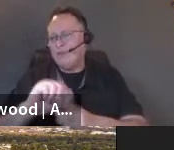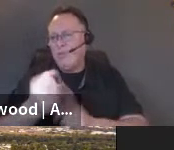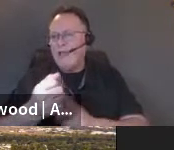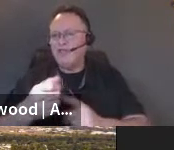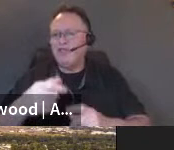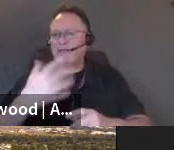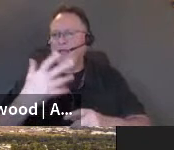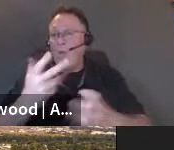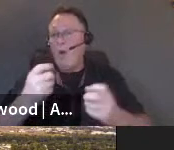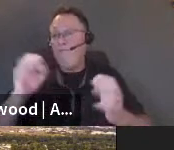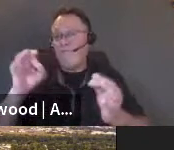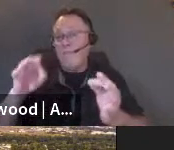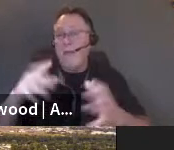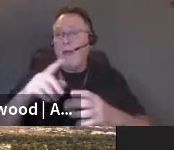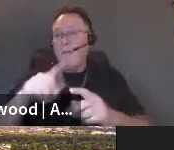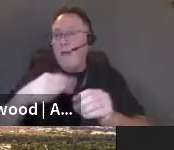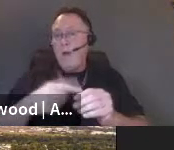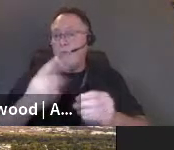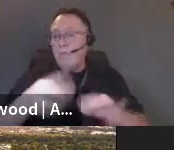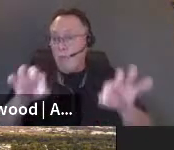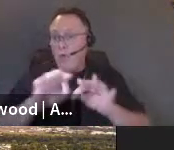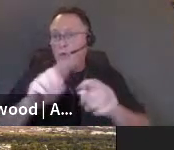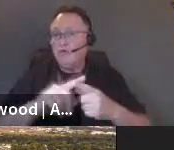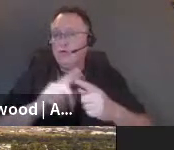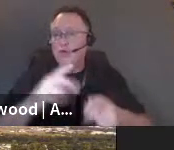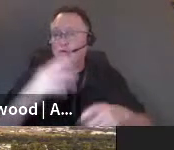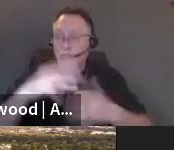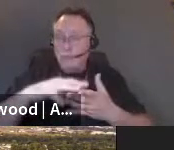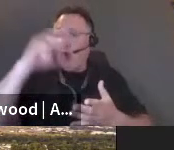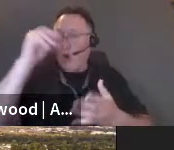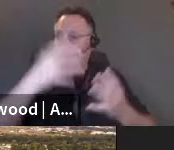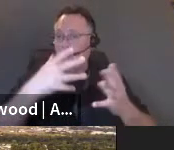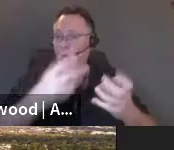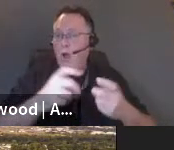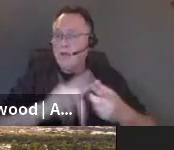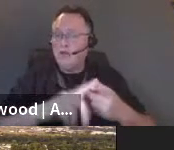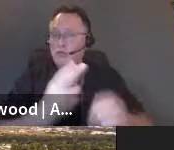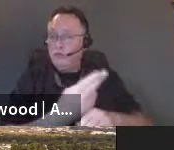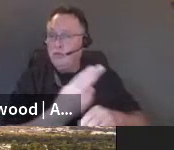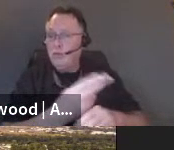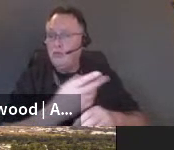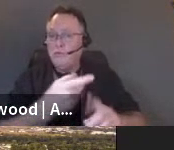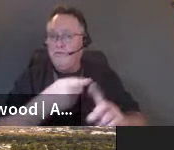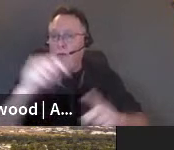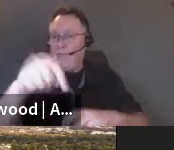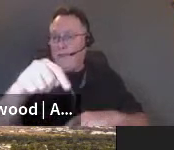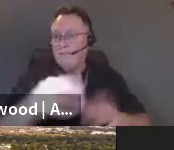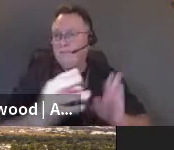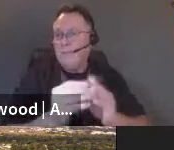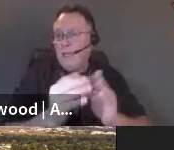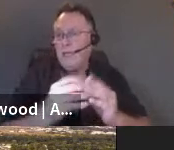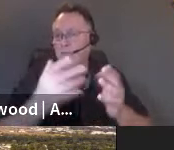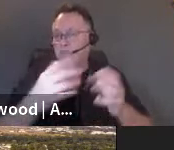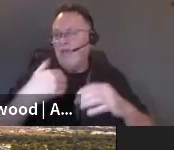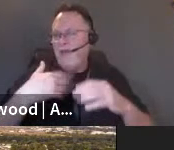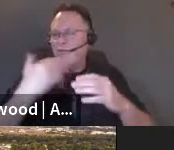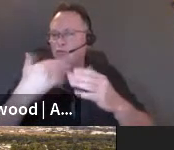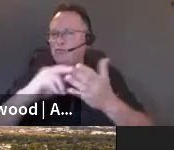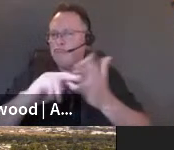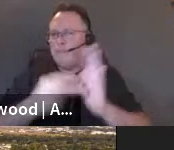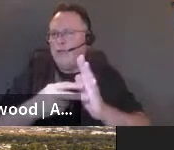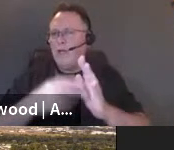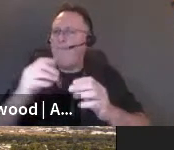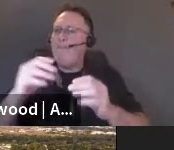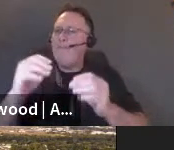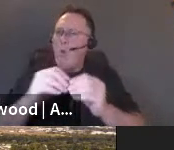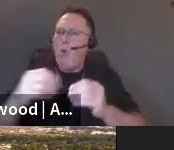want feedback on that so that we can, adjust it and engage as meaningfully as possible. And there'll be more opportunities